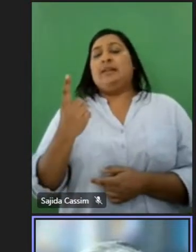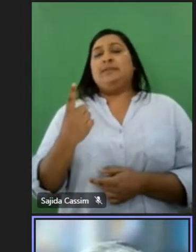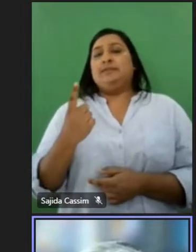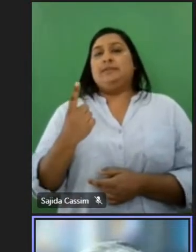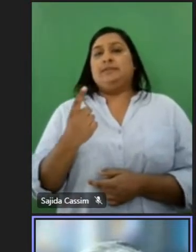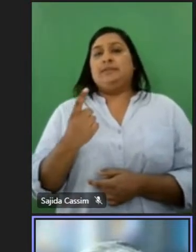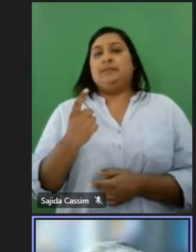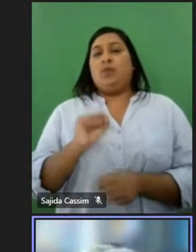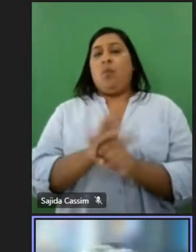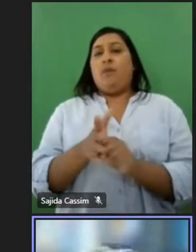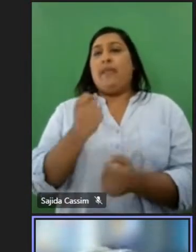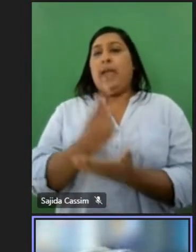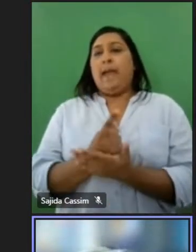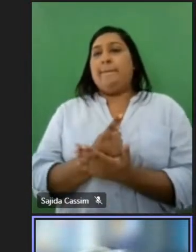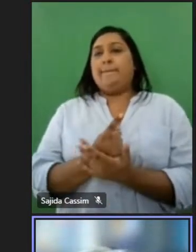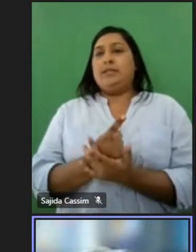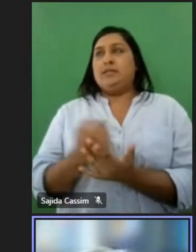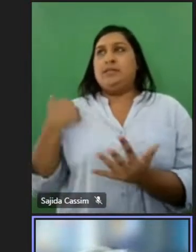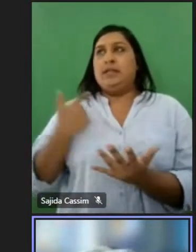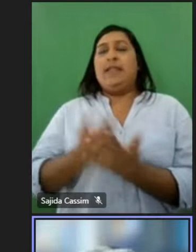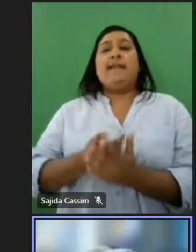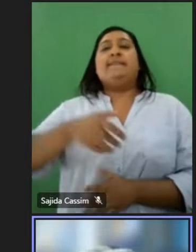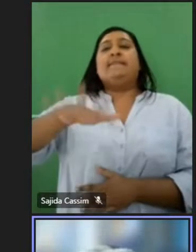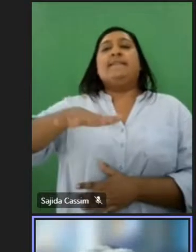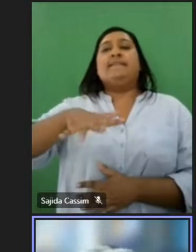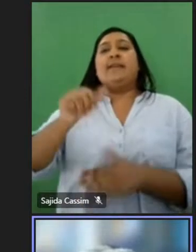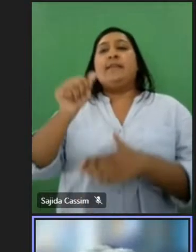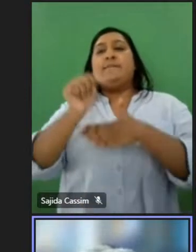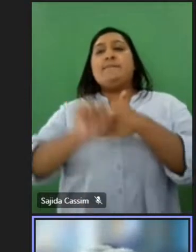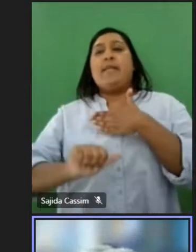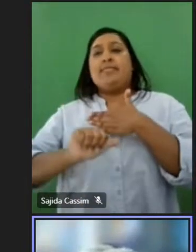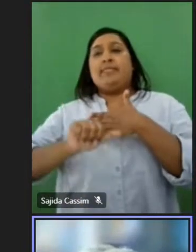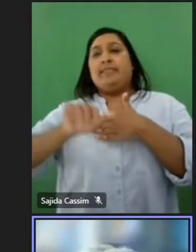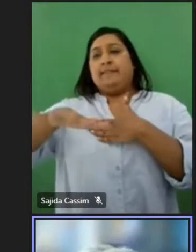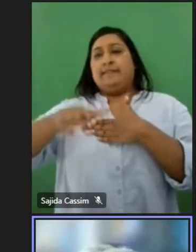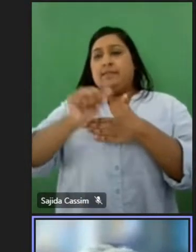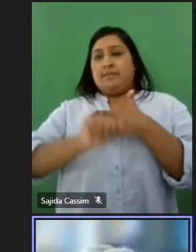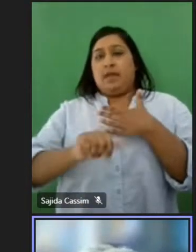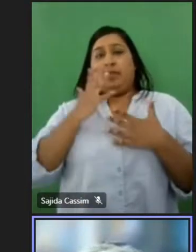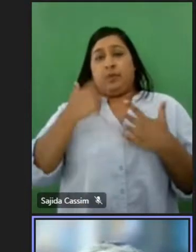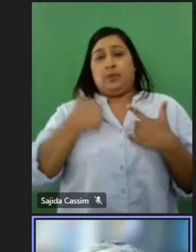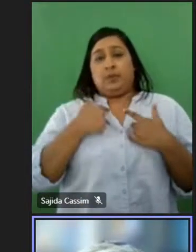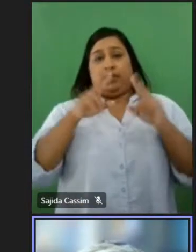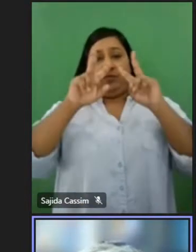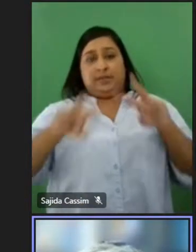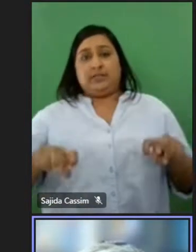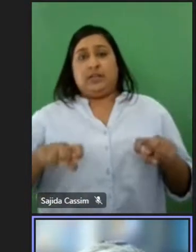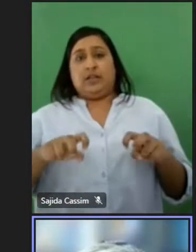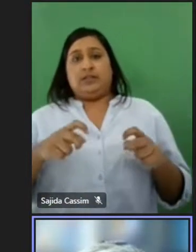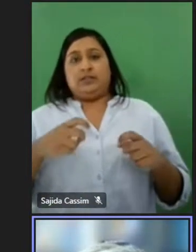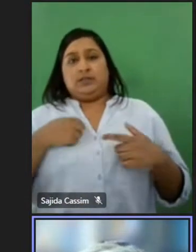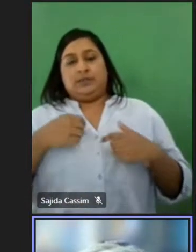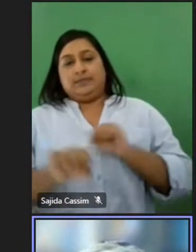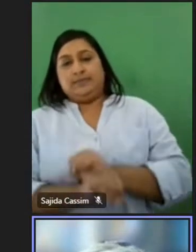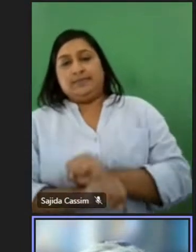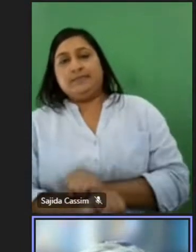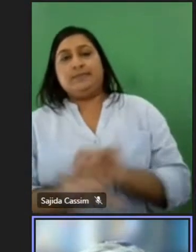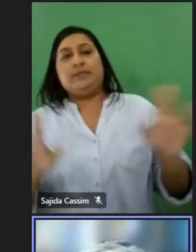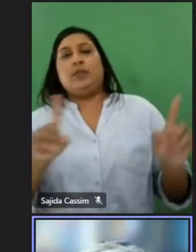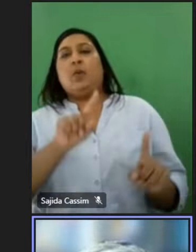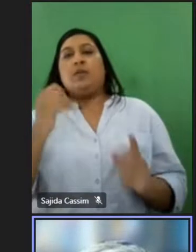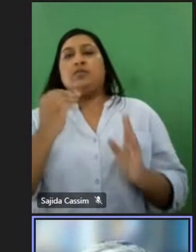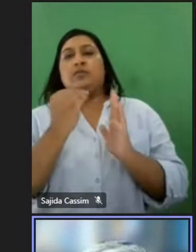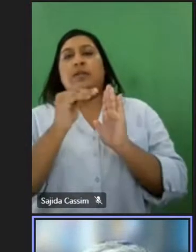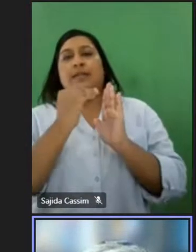of COVID-19, when our survey started, that was the end of the first